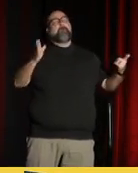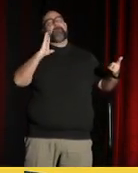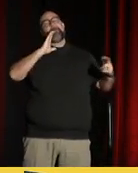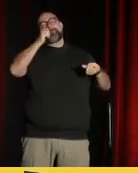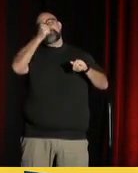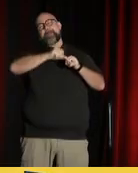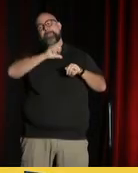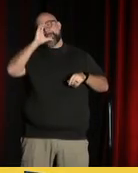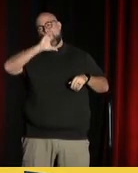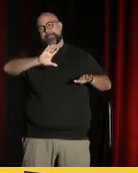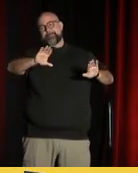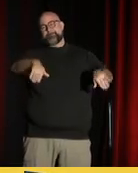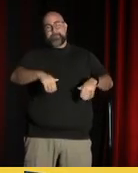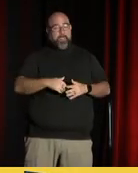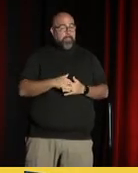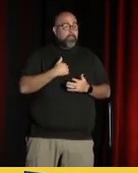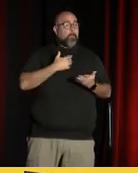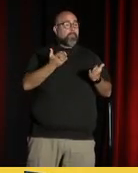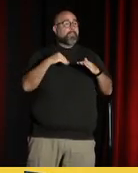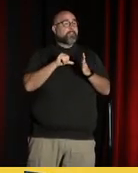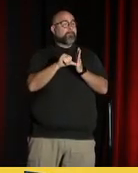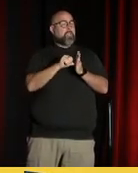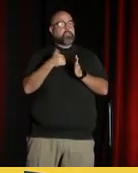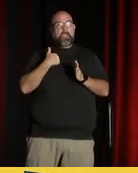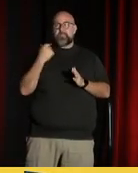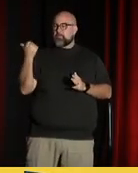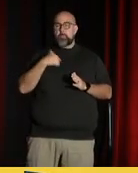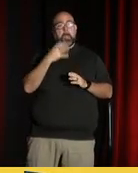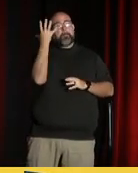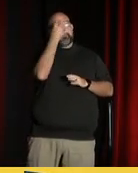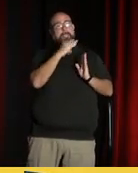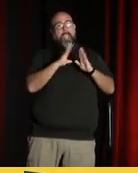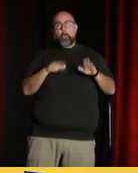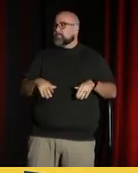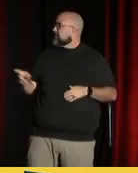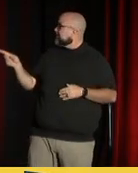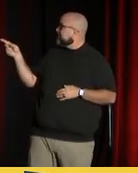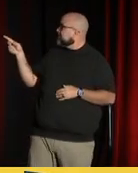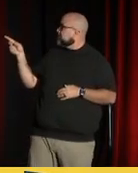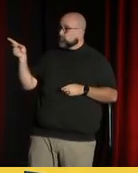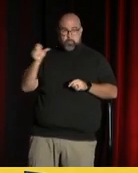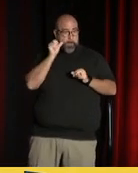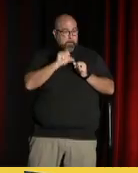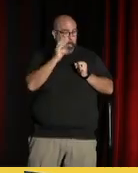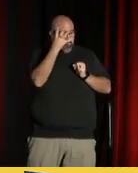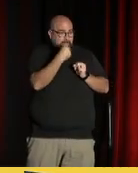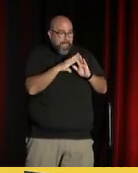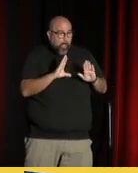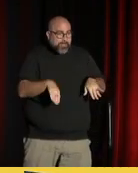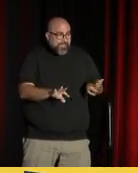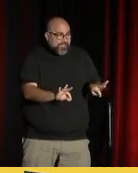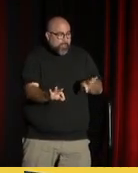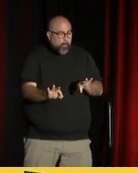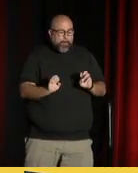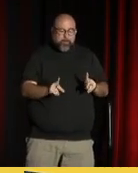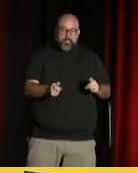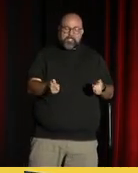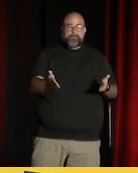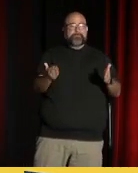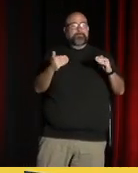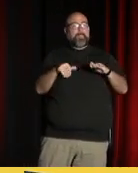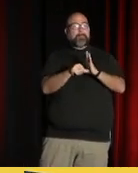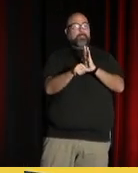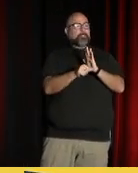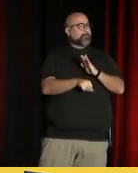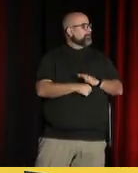comics, all right. This page, we just have some pretty houses. Who's going to remember that? Pretty houses? Good. Next